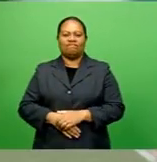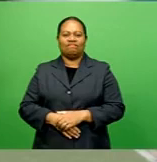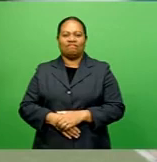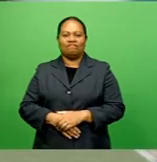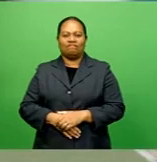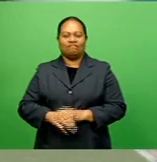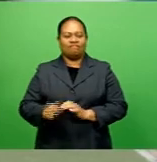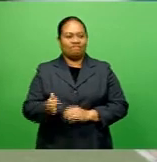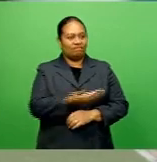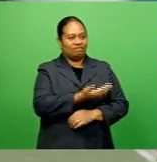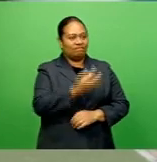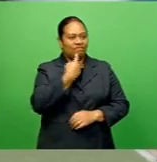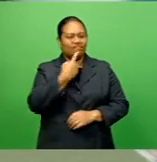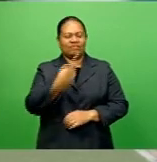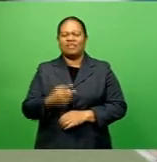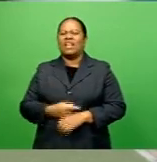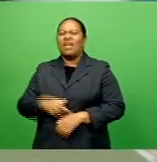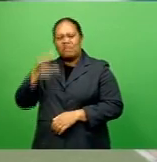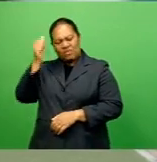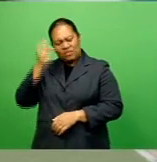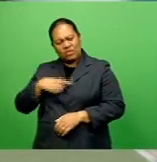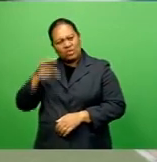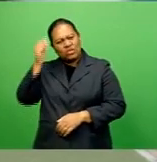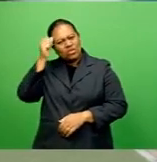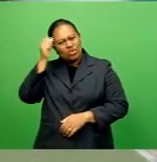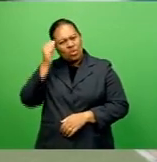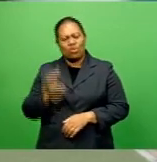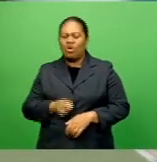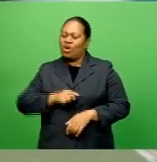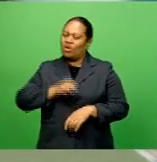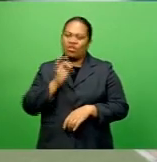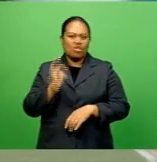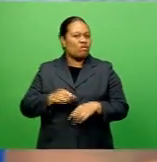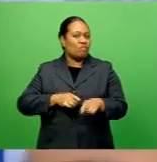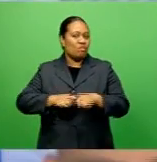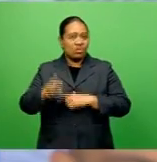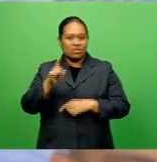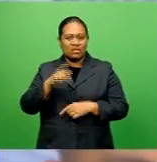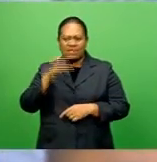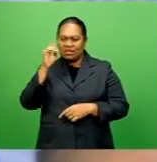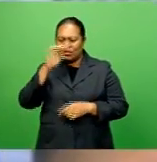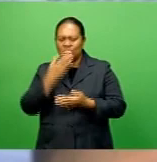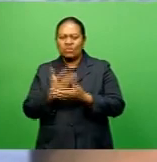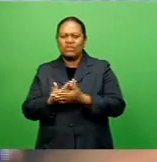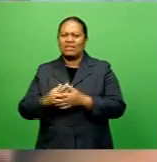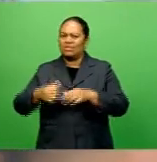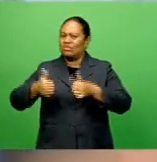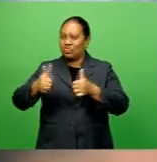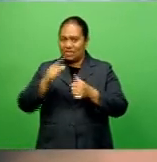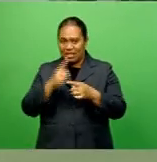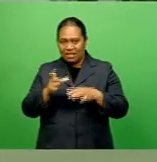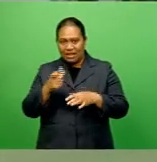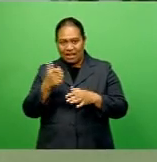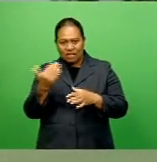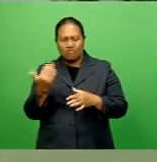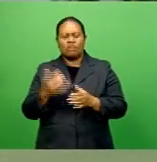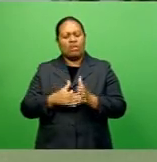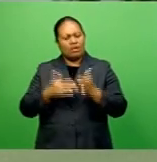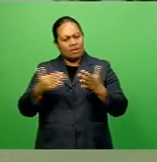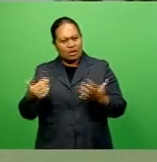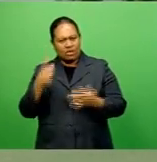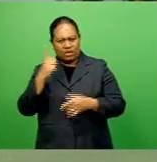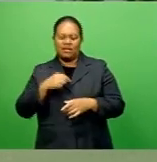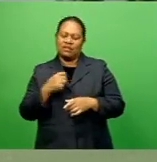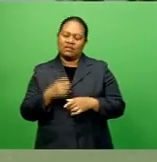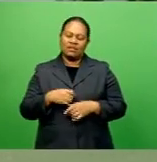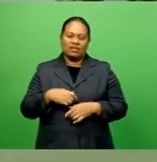many students excel in the classroom. This could be a way out for them, not only in athletics but in rugby as well. So we'd like to see things return